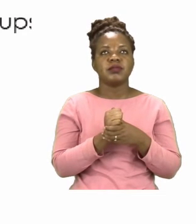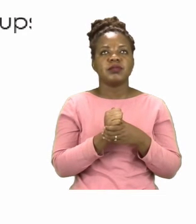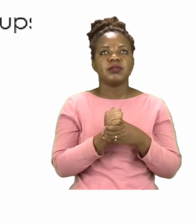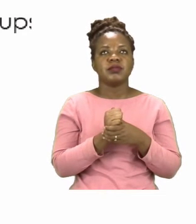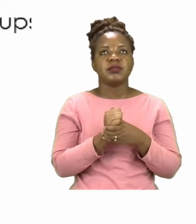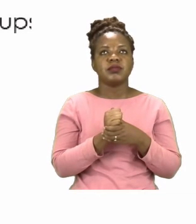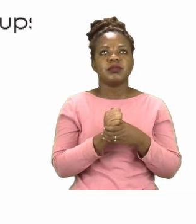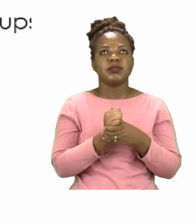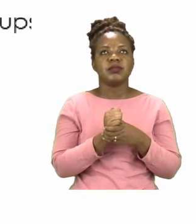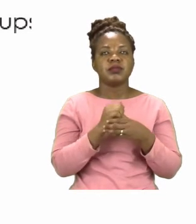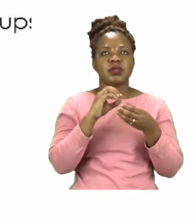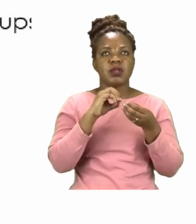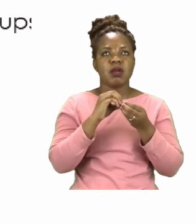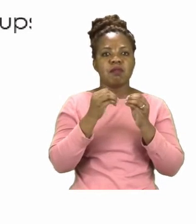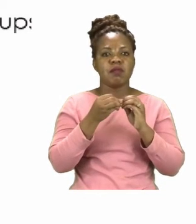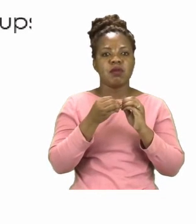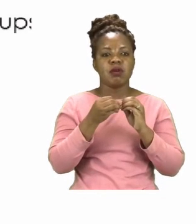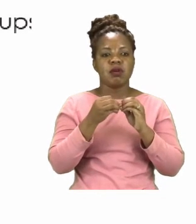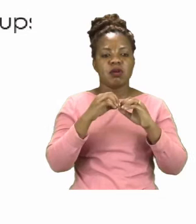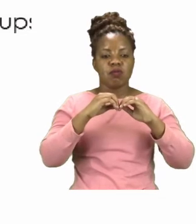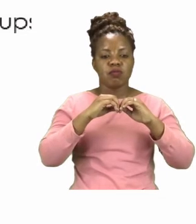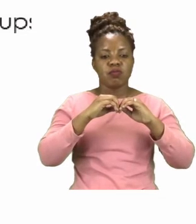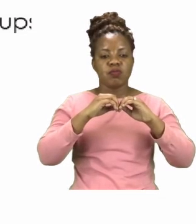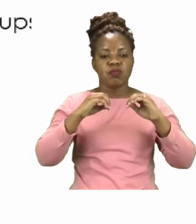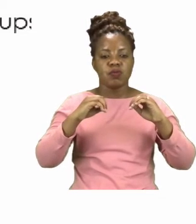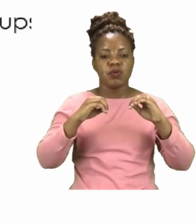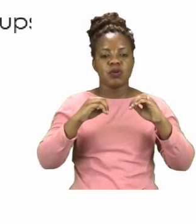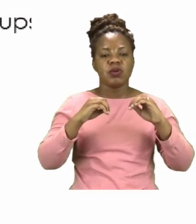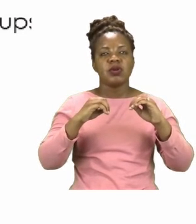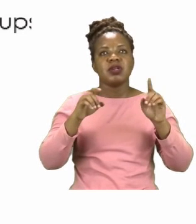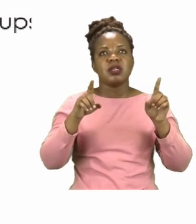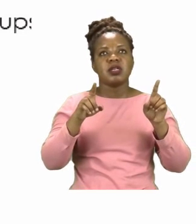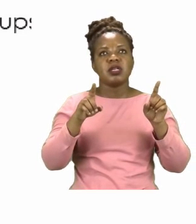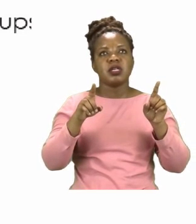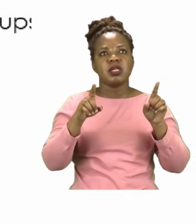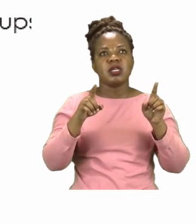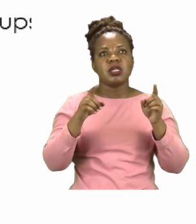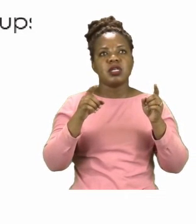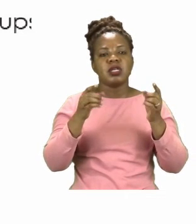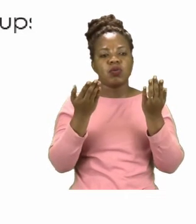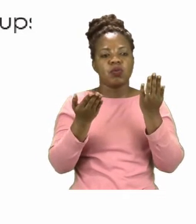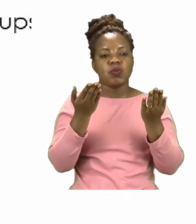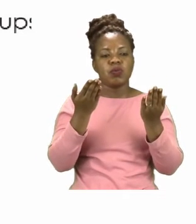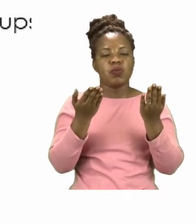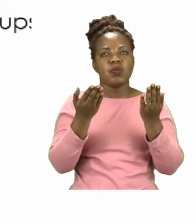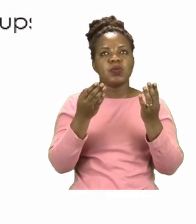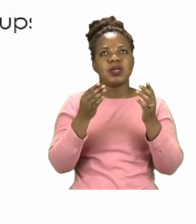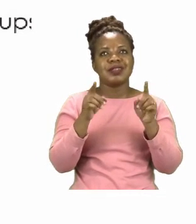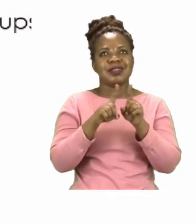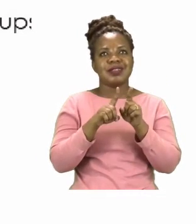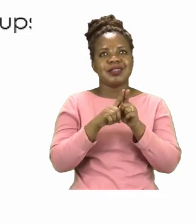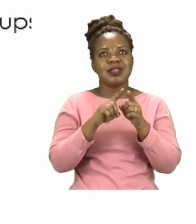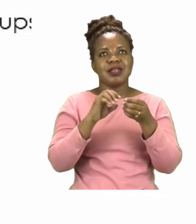asking us to break the numbers into equal groups. So instead of giving us the times